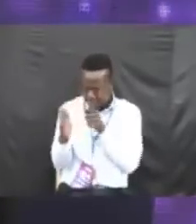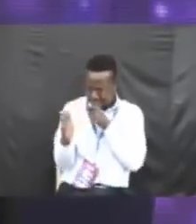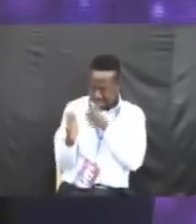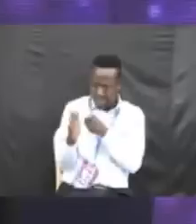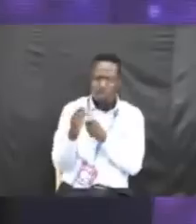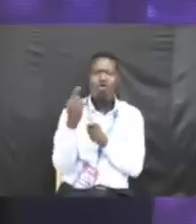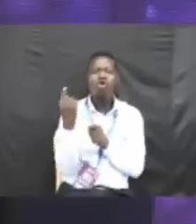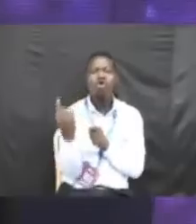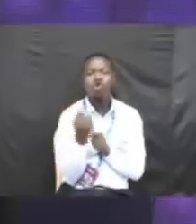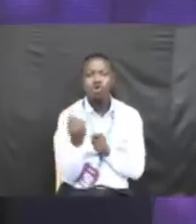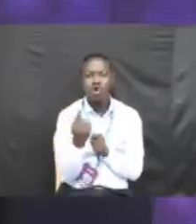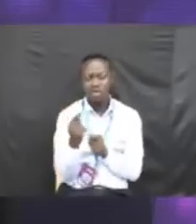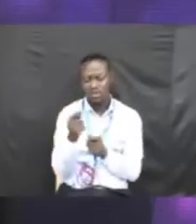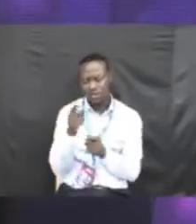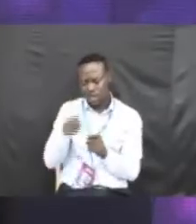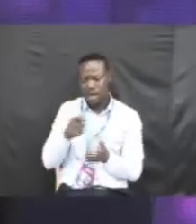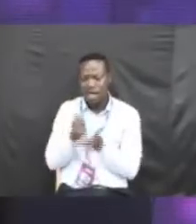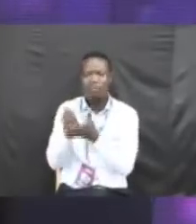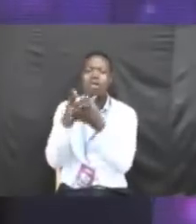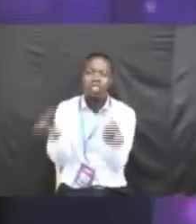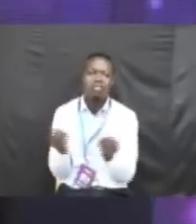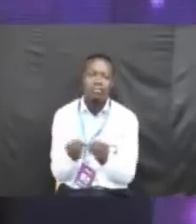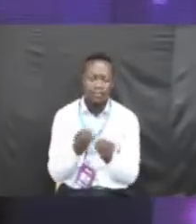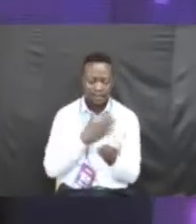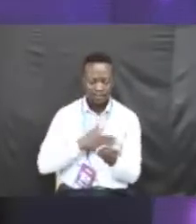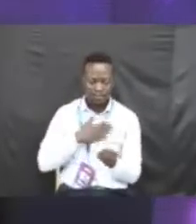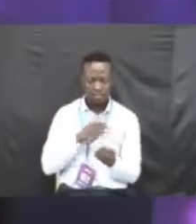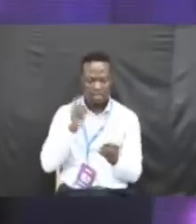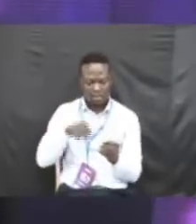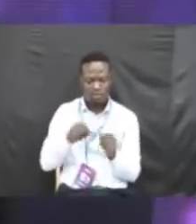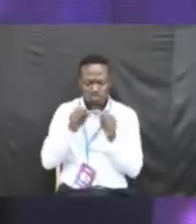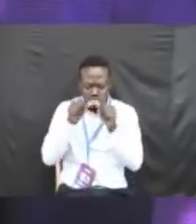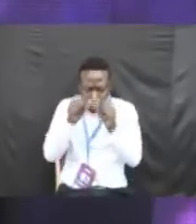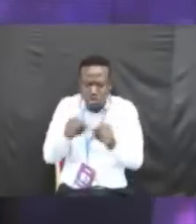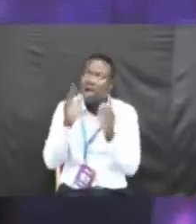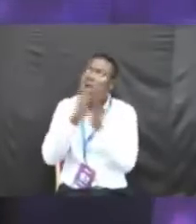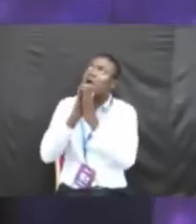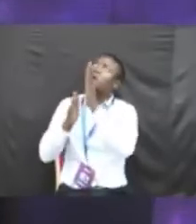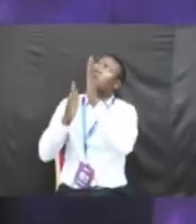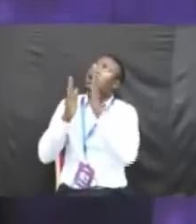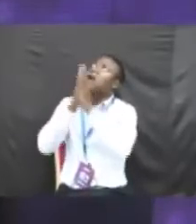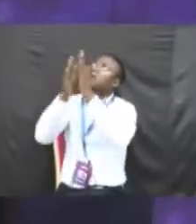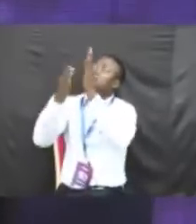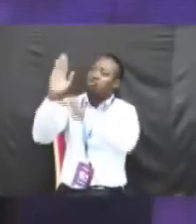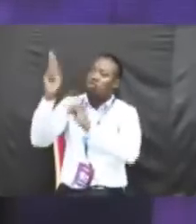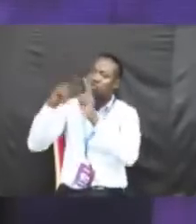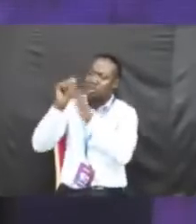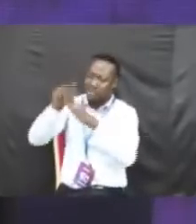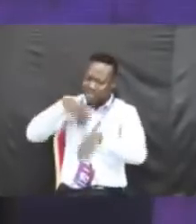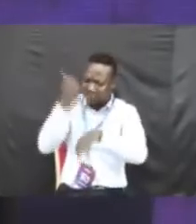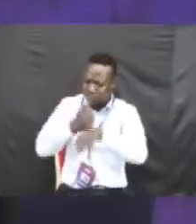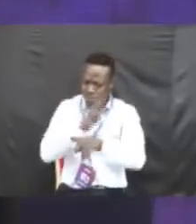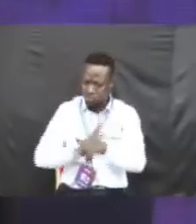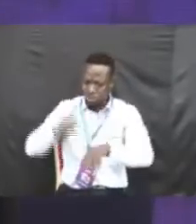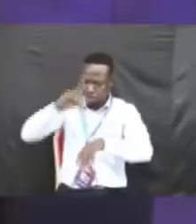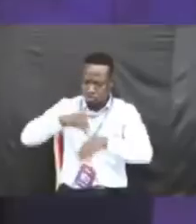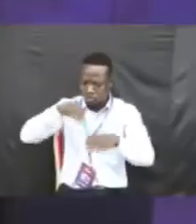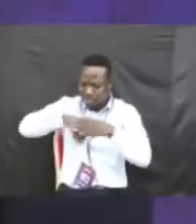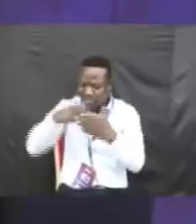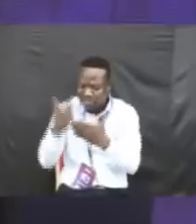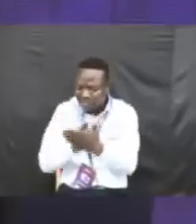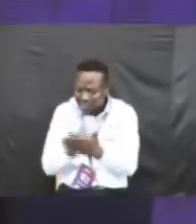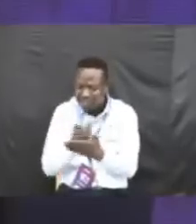our greatest weapon, let us continually ask the Lord to establish his kingdom in our